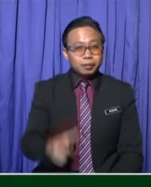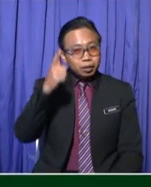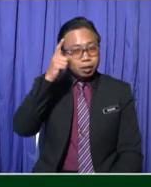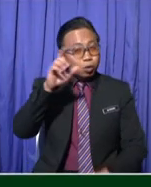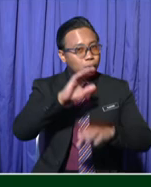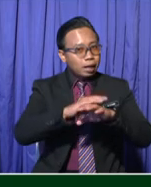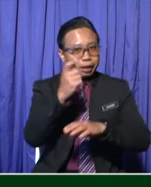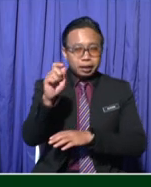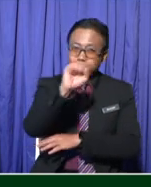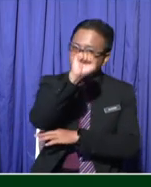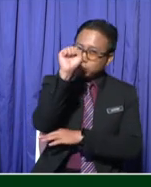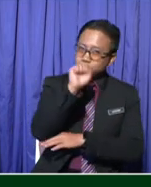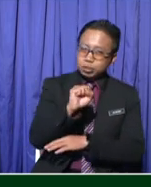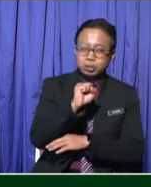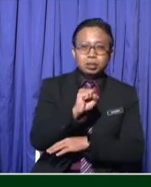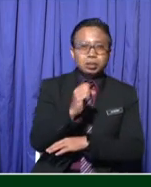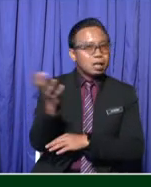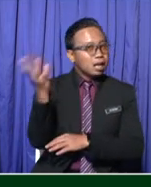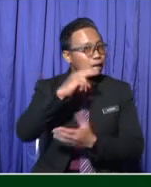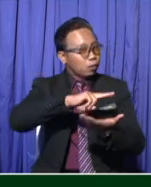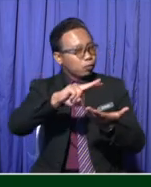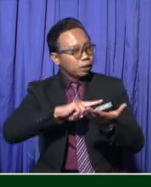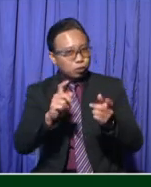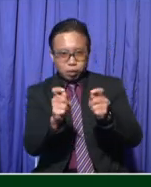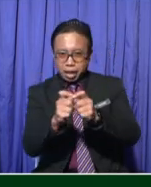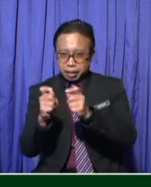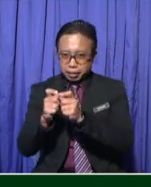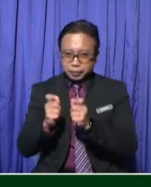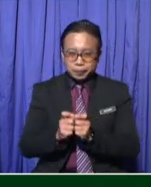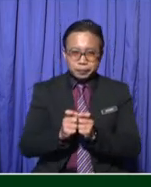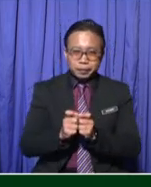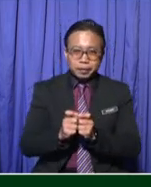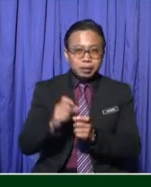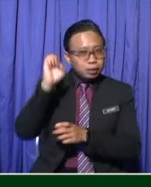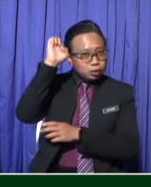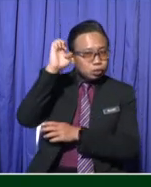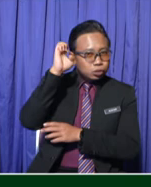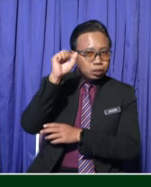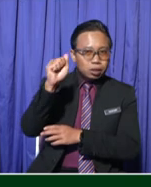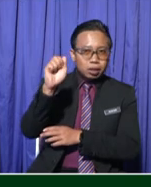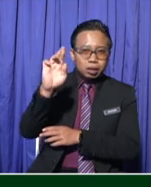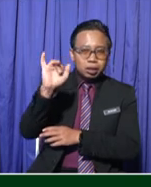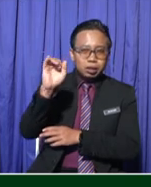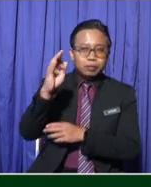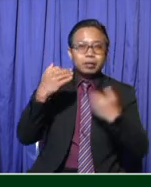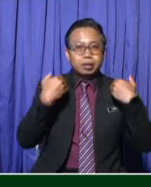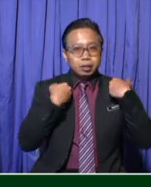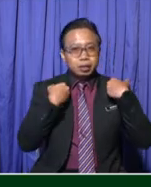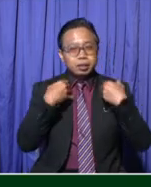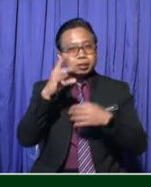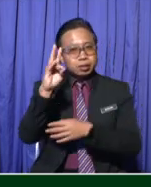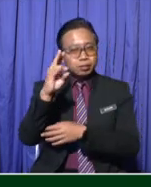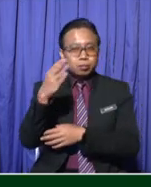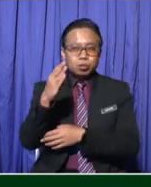Look at the question. Let us read together. Encik Arif has 7 blue pens